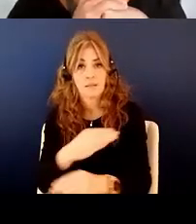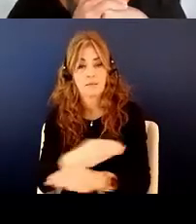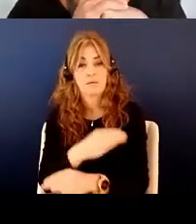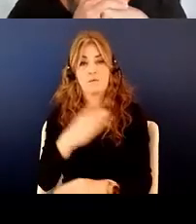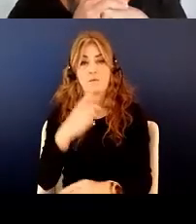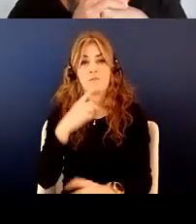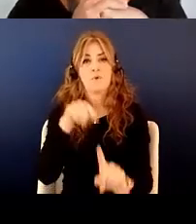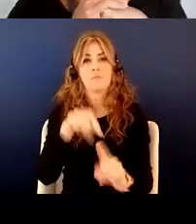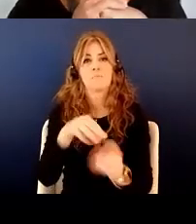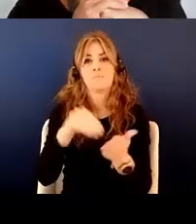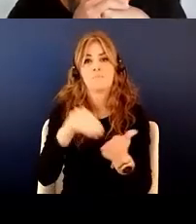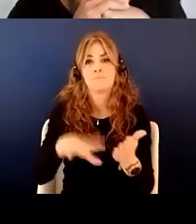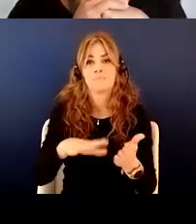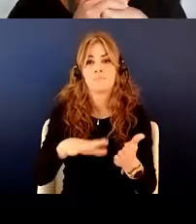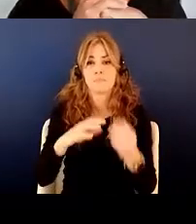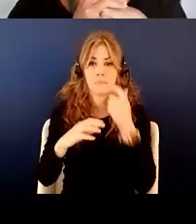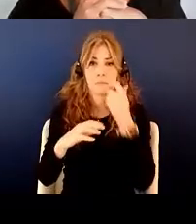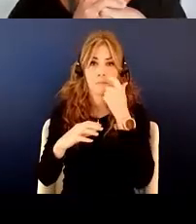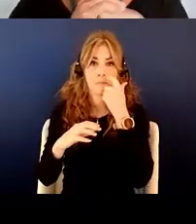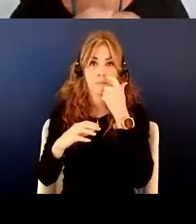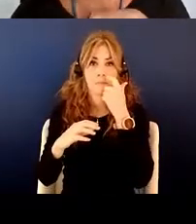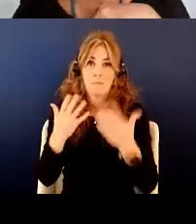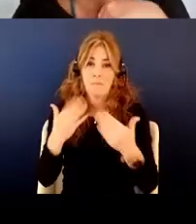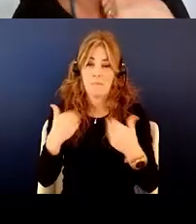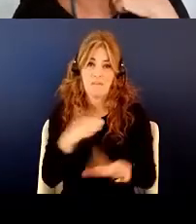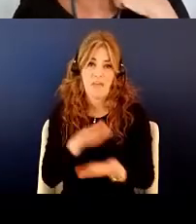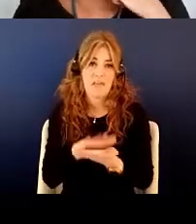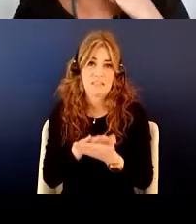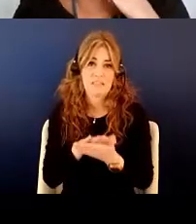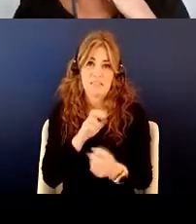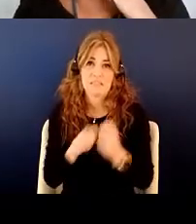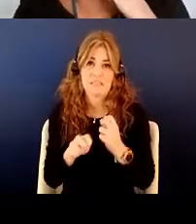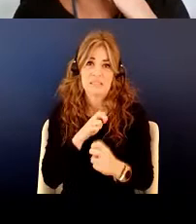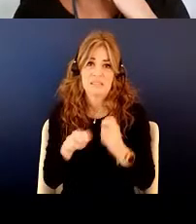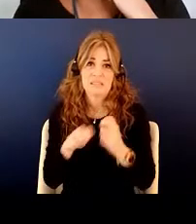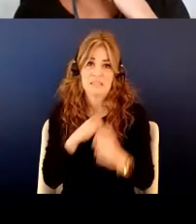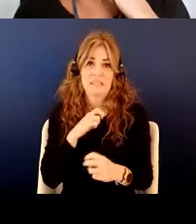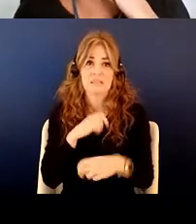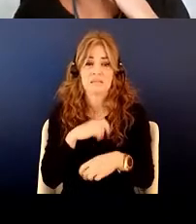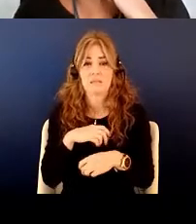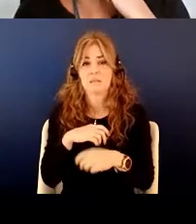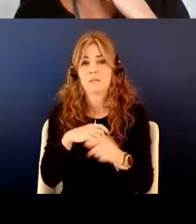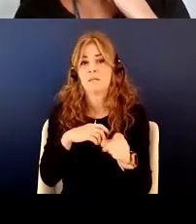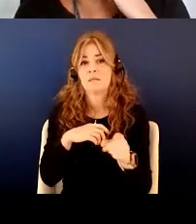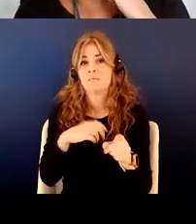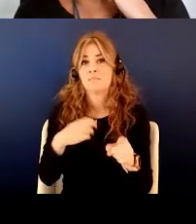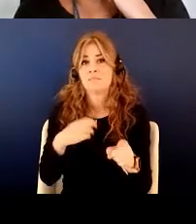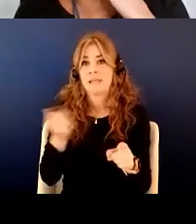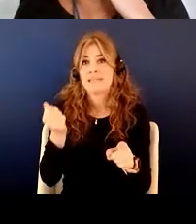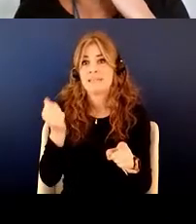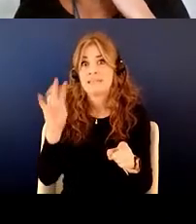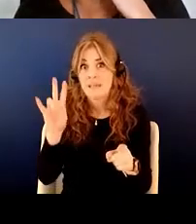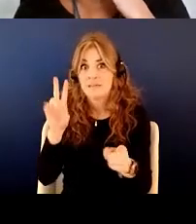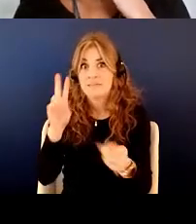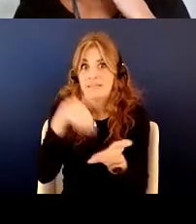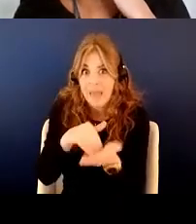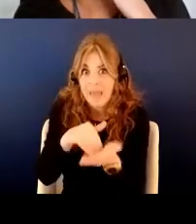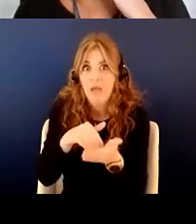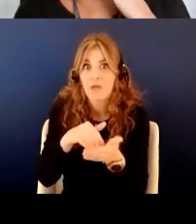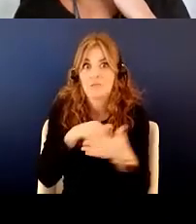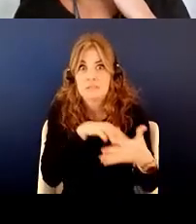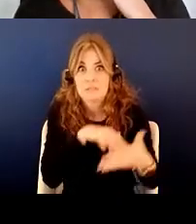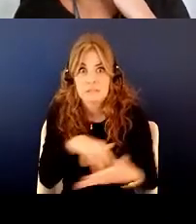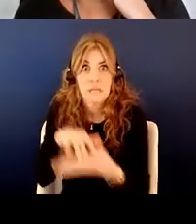are facing academic difficulties. You can see here that they identified 17,000 records